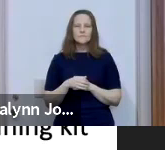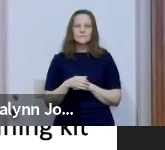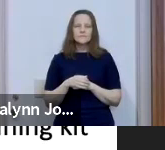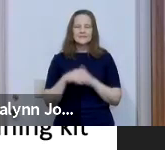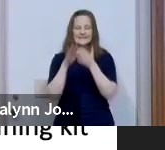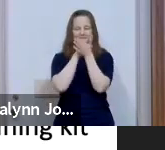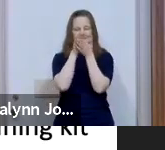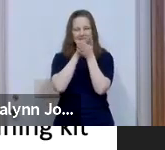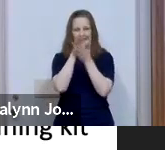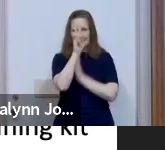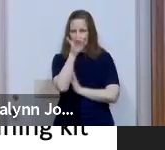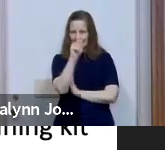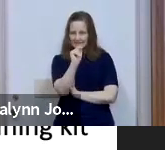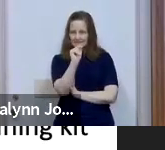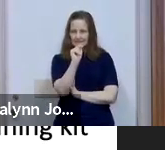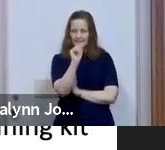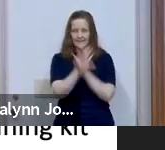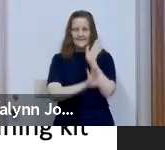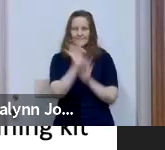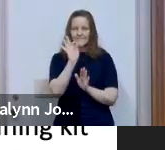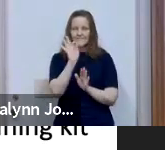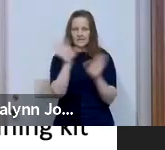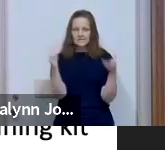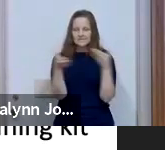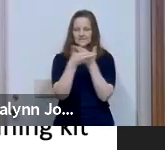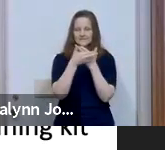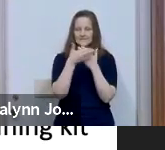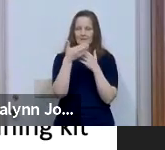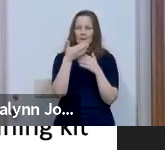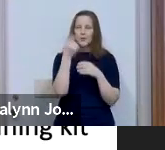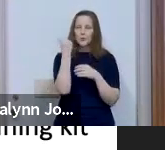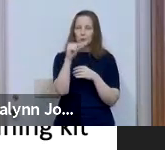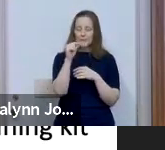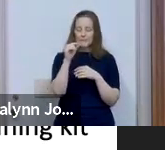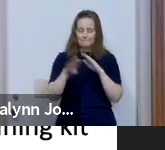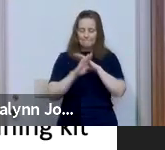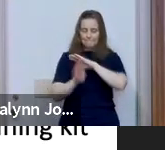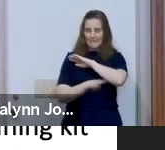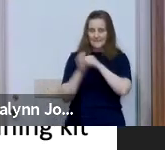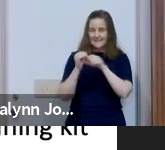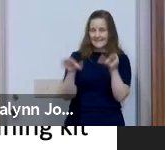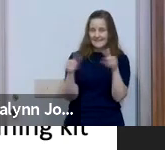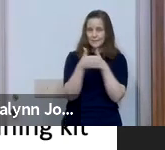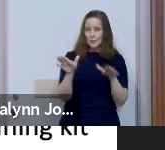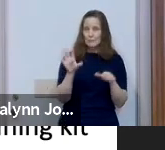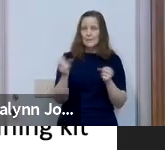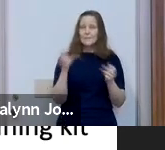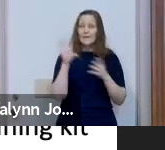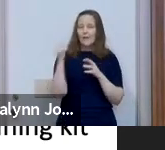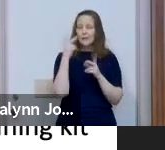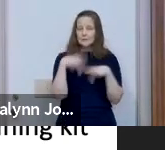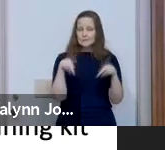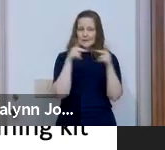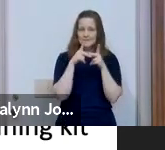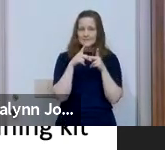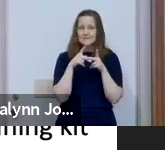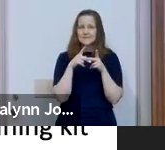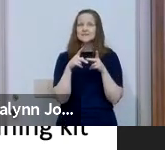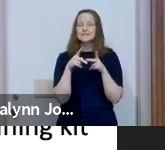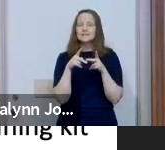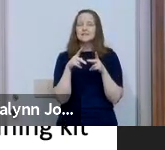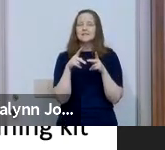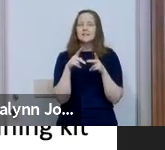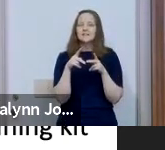Sanitation kits. You're going to find these camouflage buckets in every classroom and probably in a lot of other spaces. The camouflage buckets